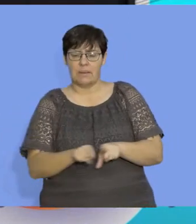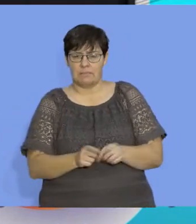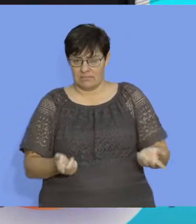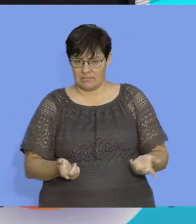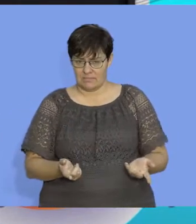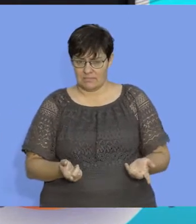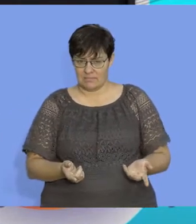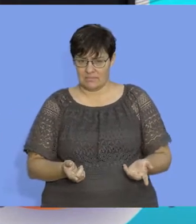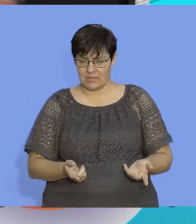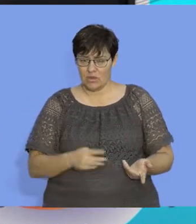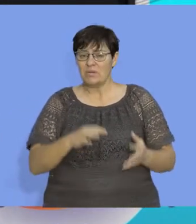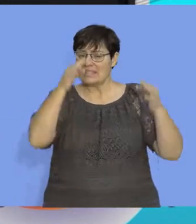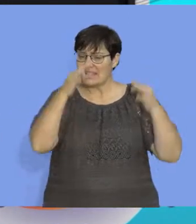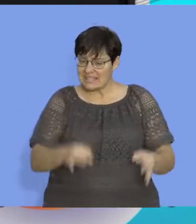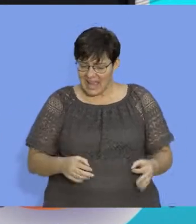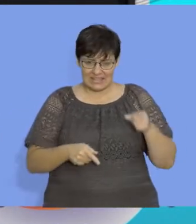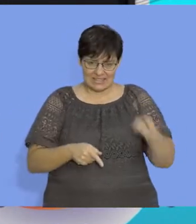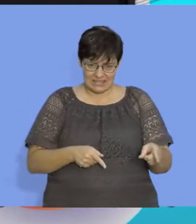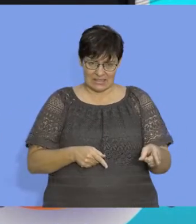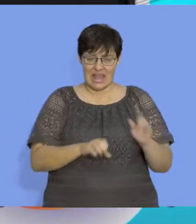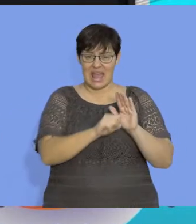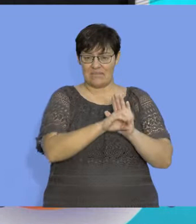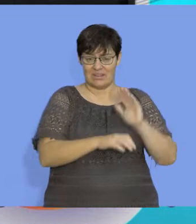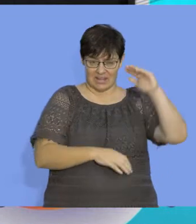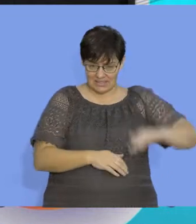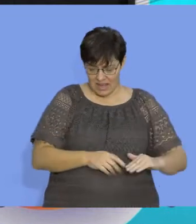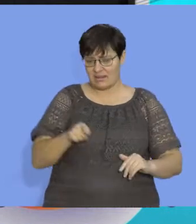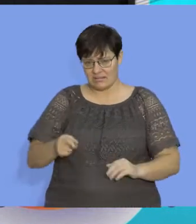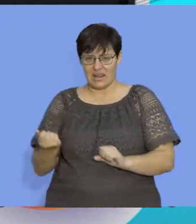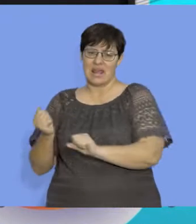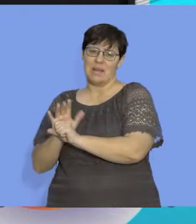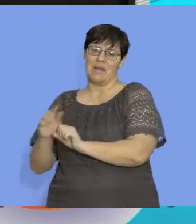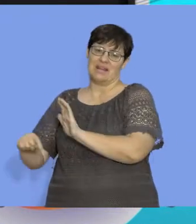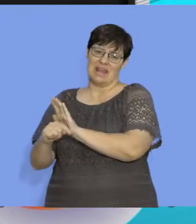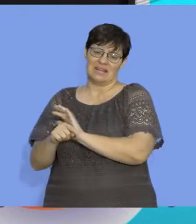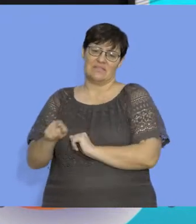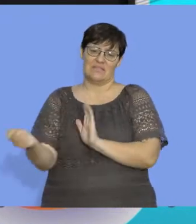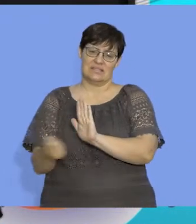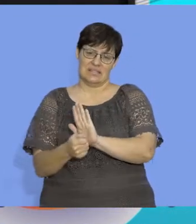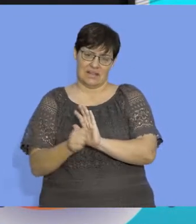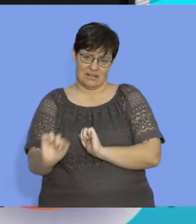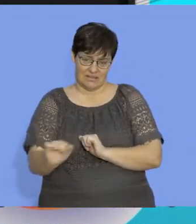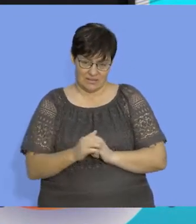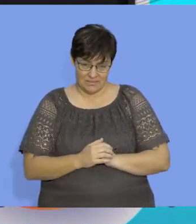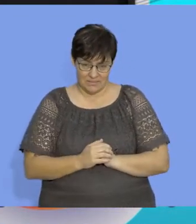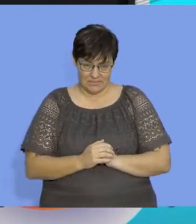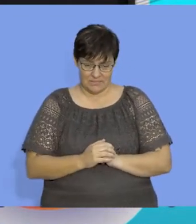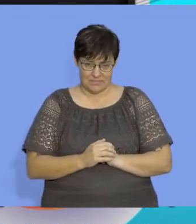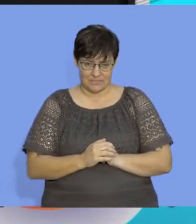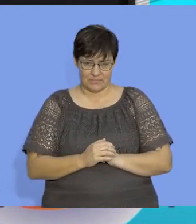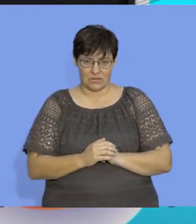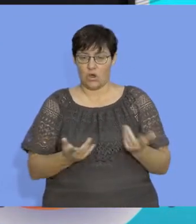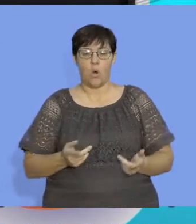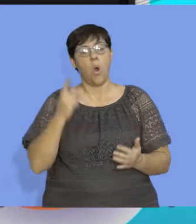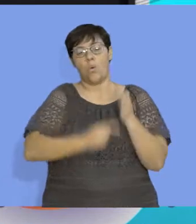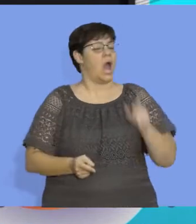decision? Obviously, by decreasing your advertising, you could have a negative impact on your sales. So it's not a case of